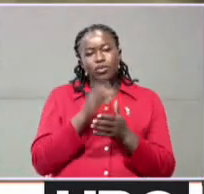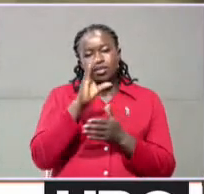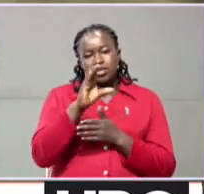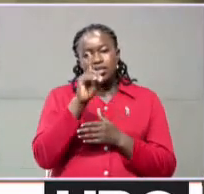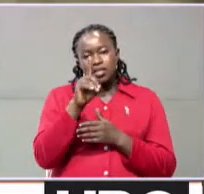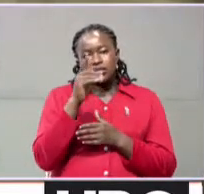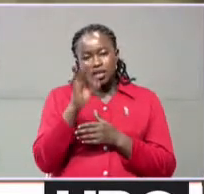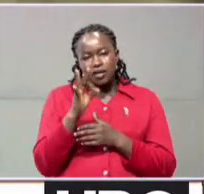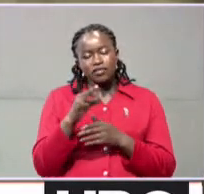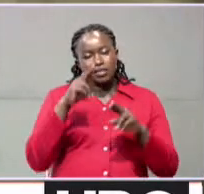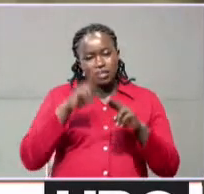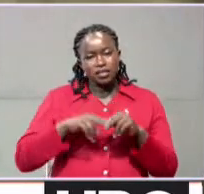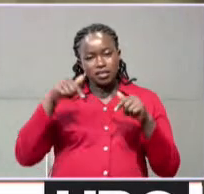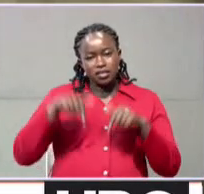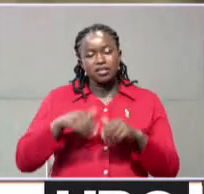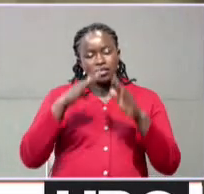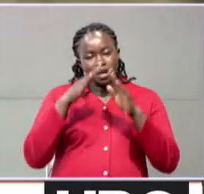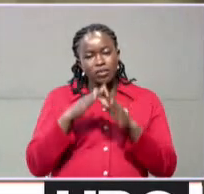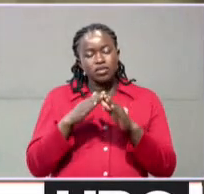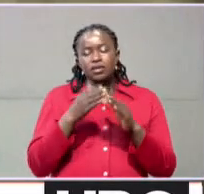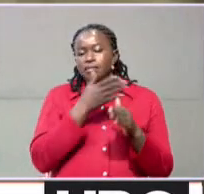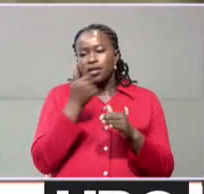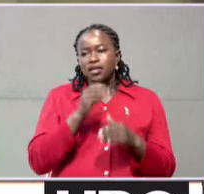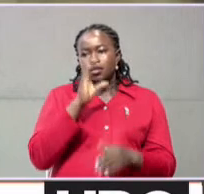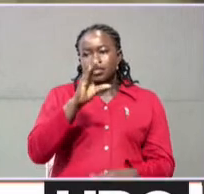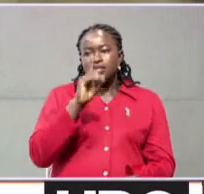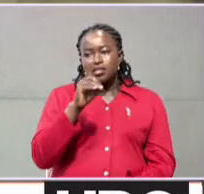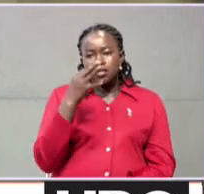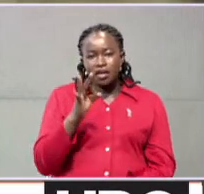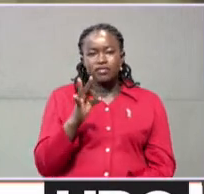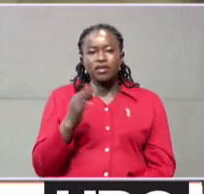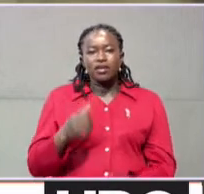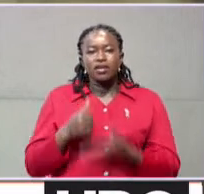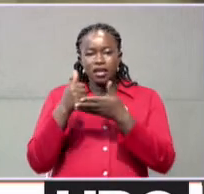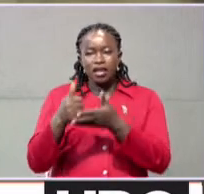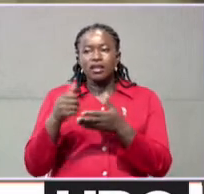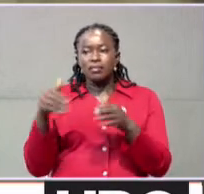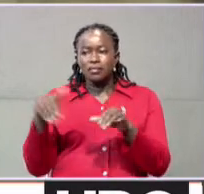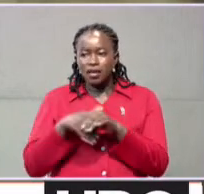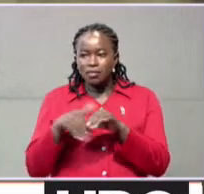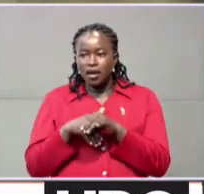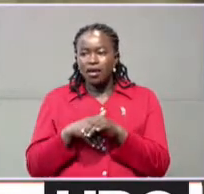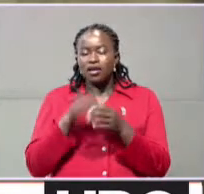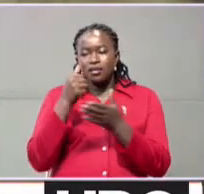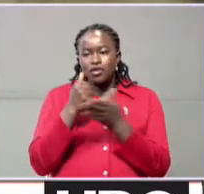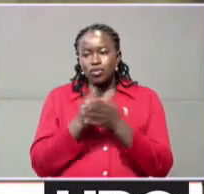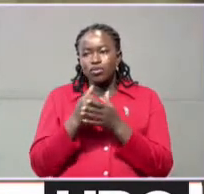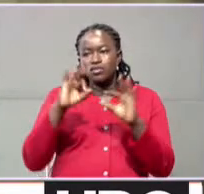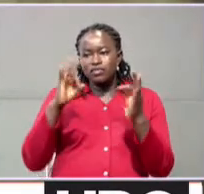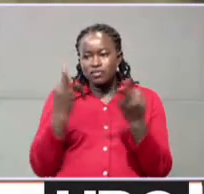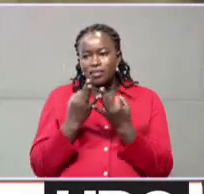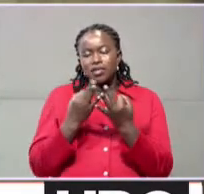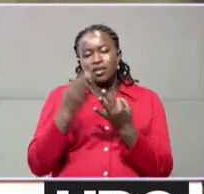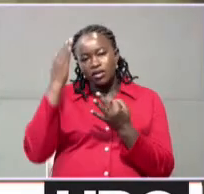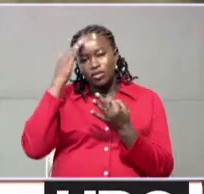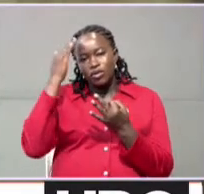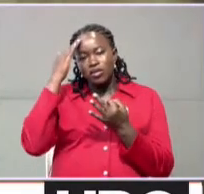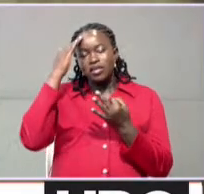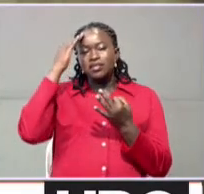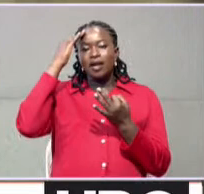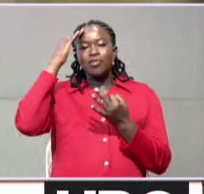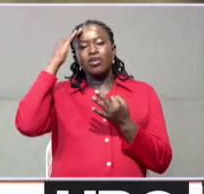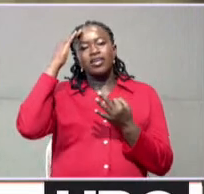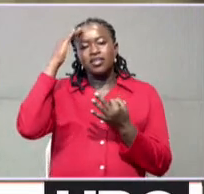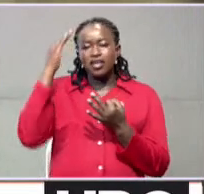house so cdf remember because the family i know how they have been pushing the honorable